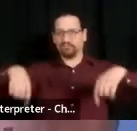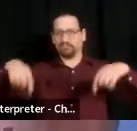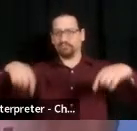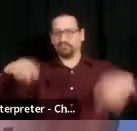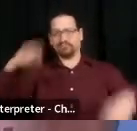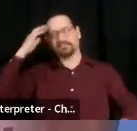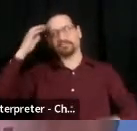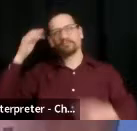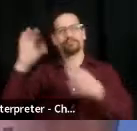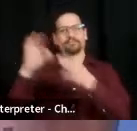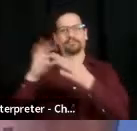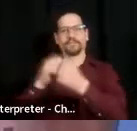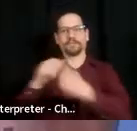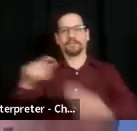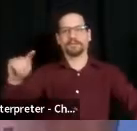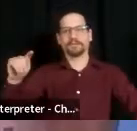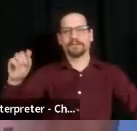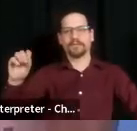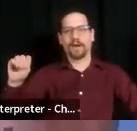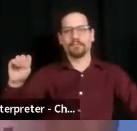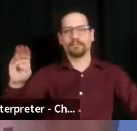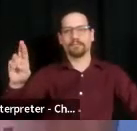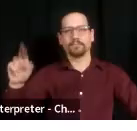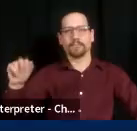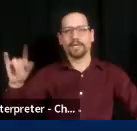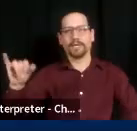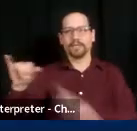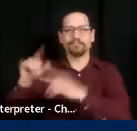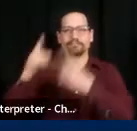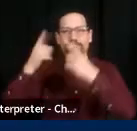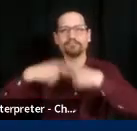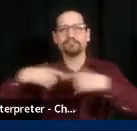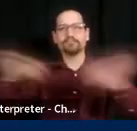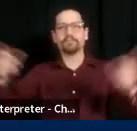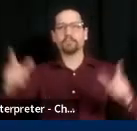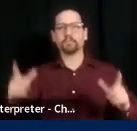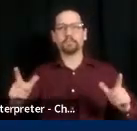announcement today. And it was helpful because I know a lot of